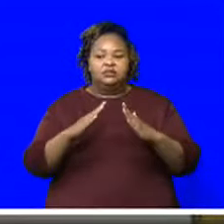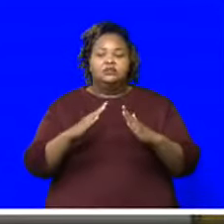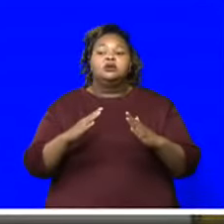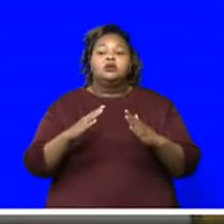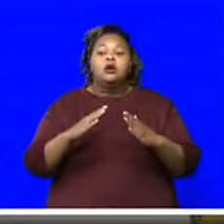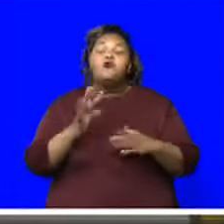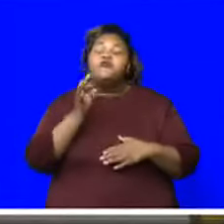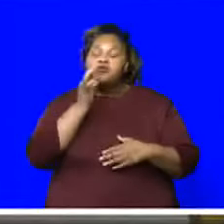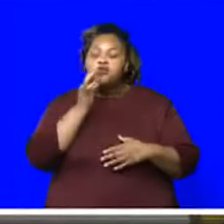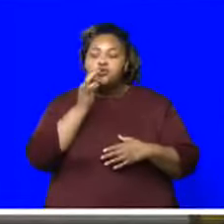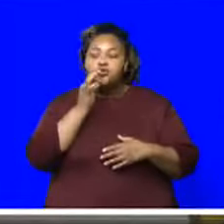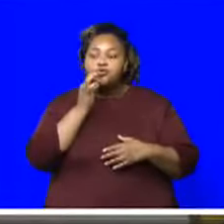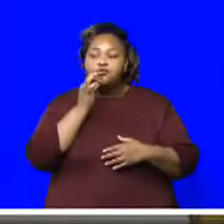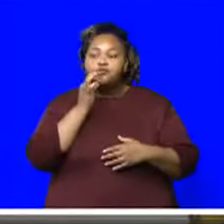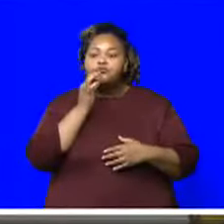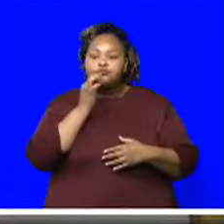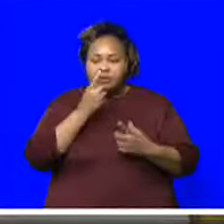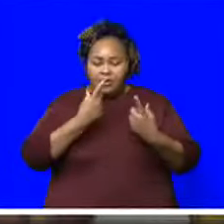kakhulu sibonga nalokuthi nje